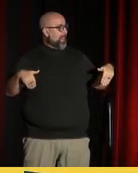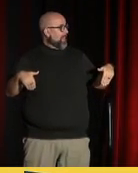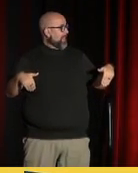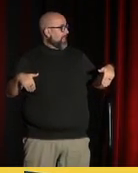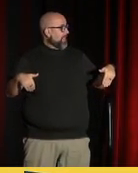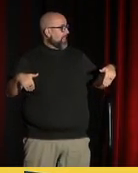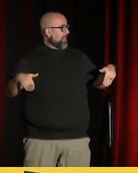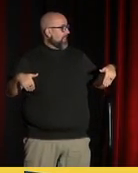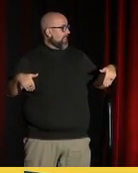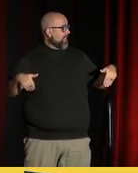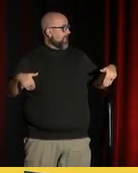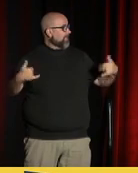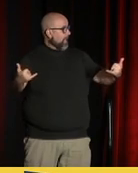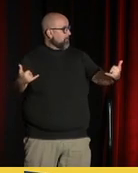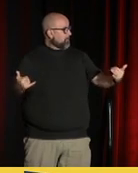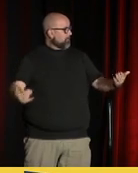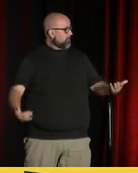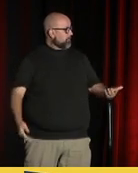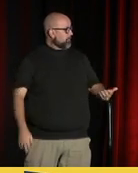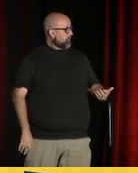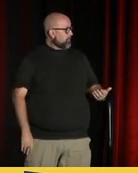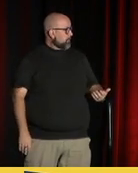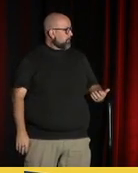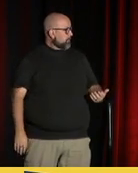Not yet. Okay, cut.